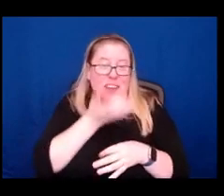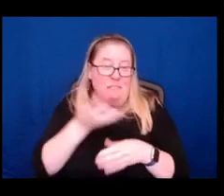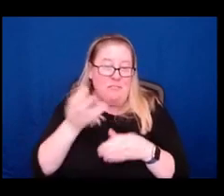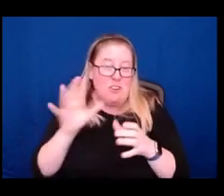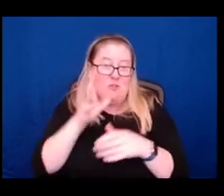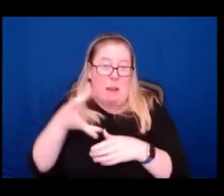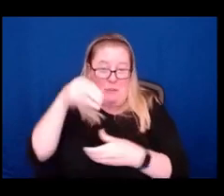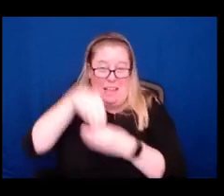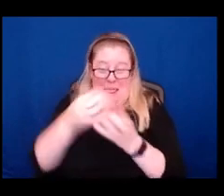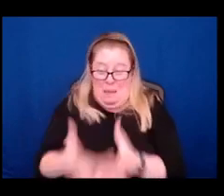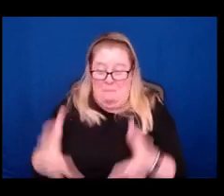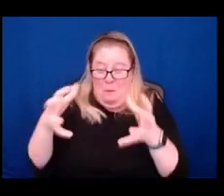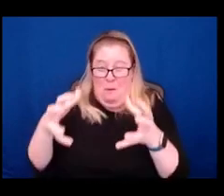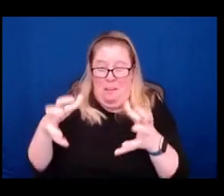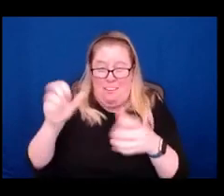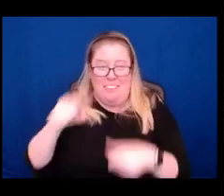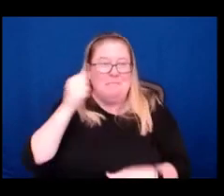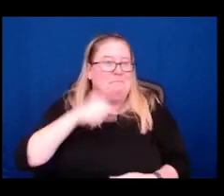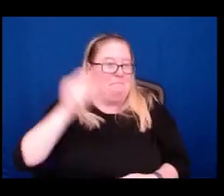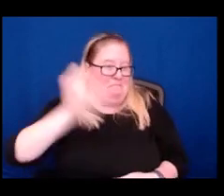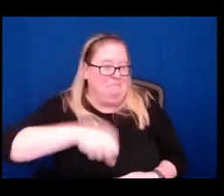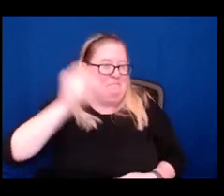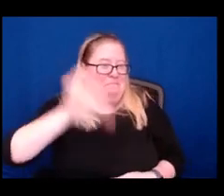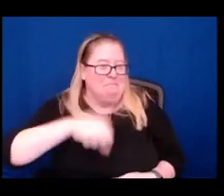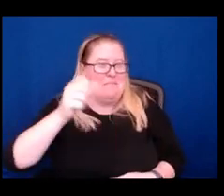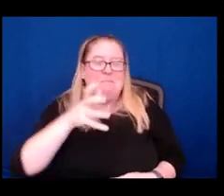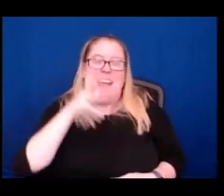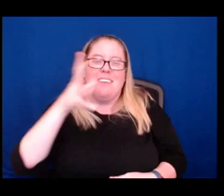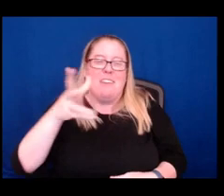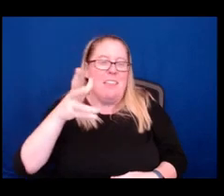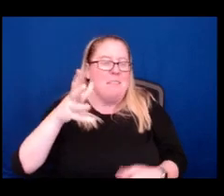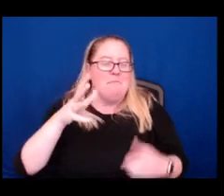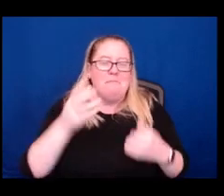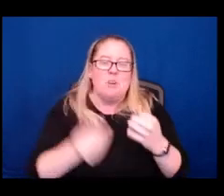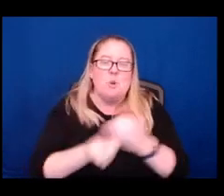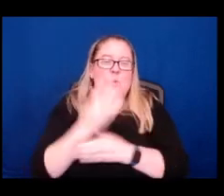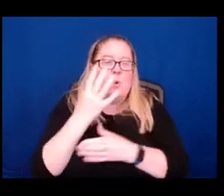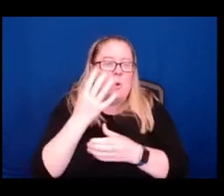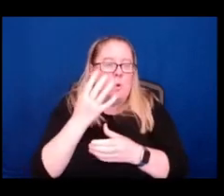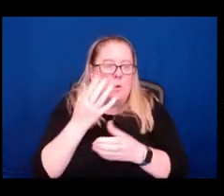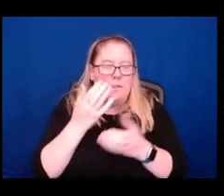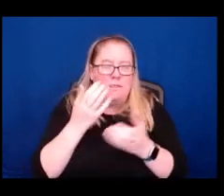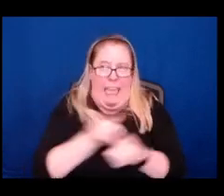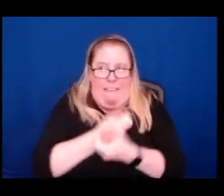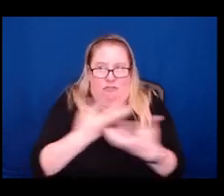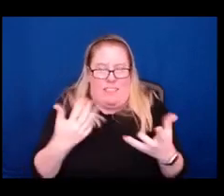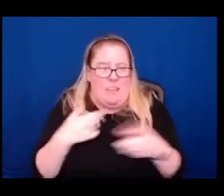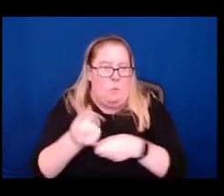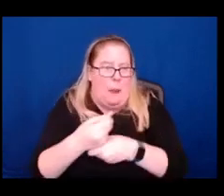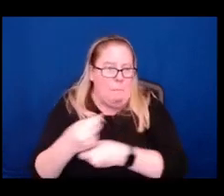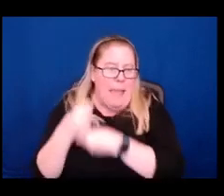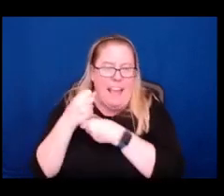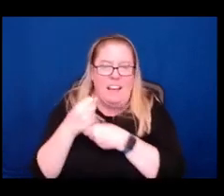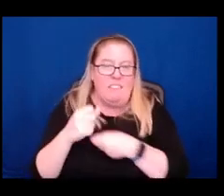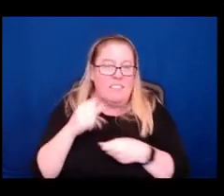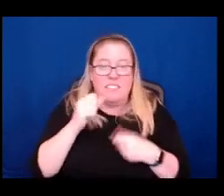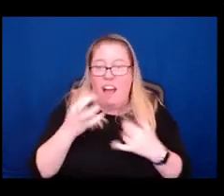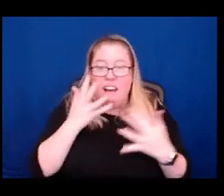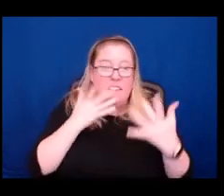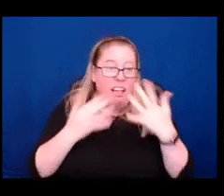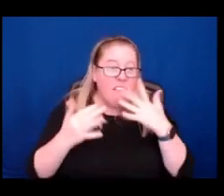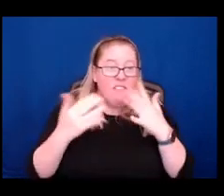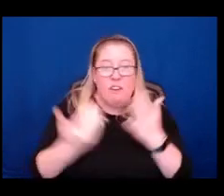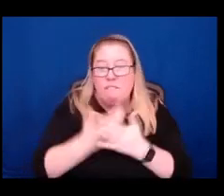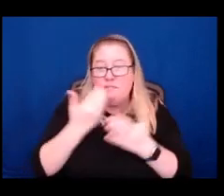absolutely, absolutely. My grandmother grew almost everything we ate. So, I mean, if it's not colorful, fresh ingredients from her